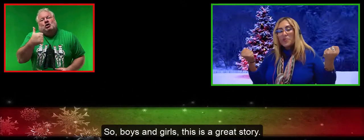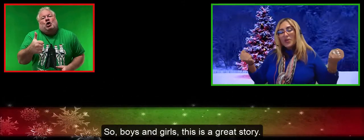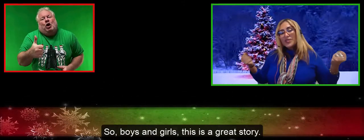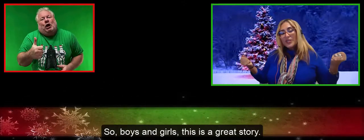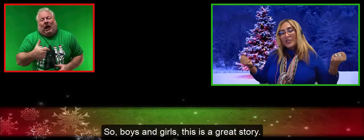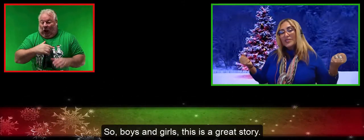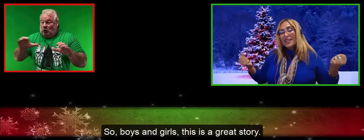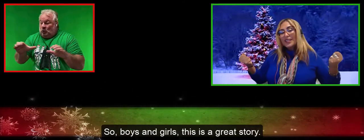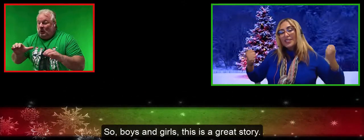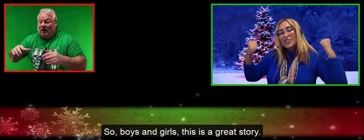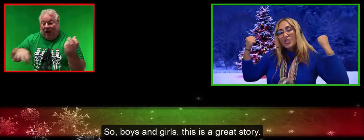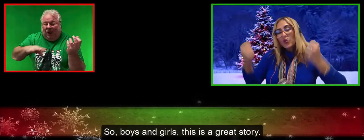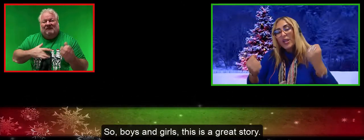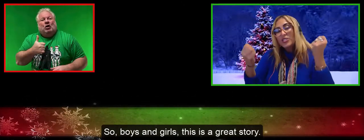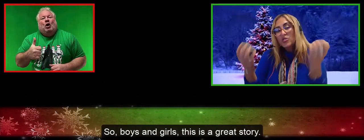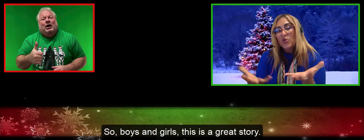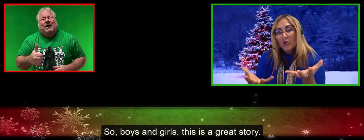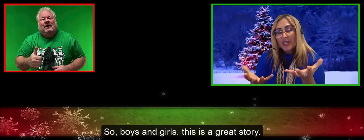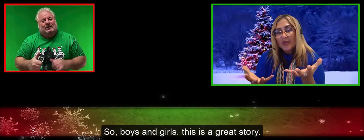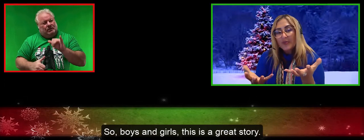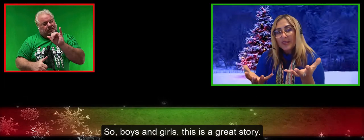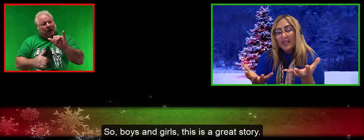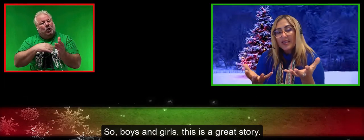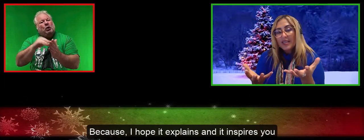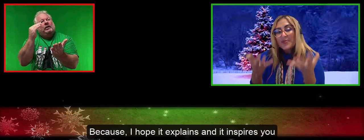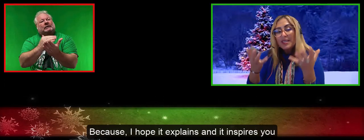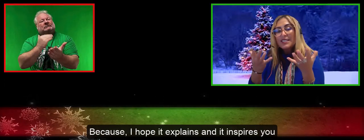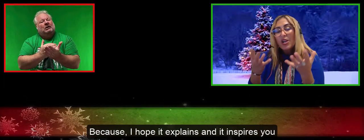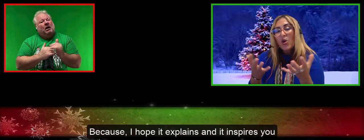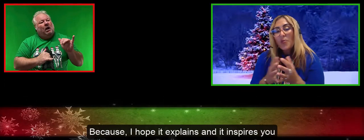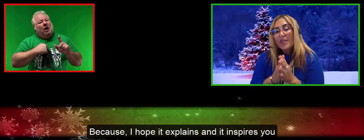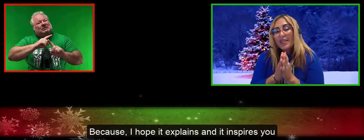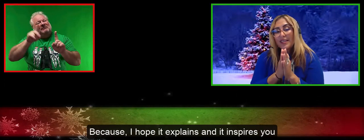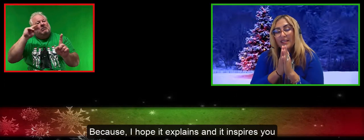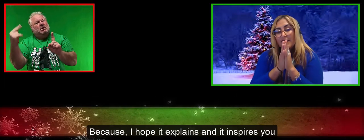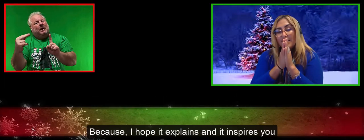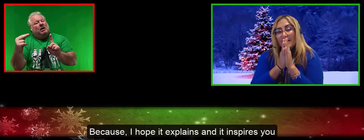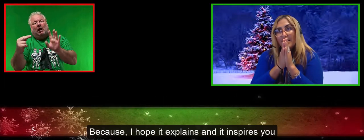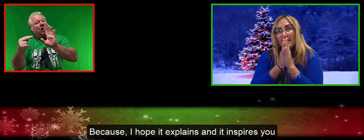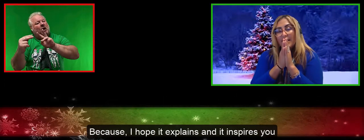So, boys and girls, this is a great story because I hope it